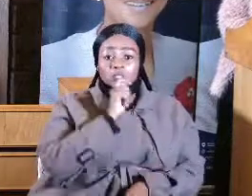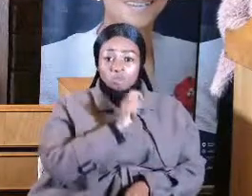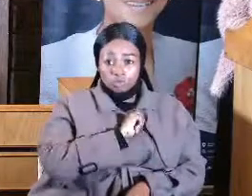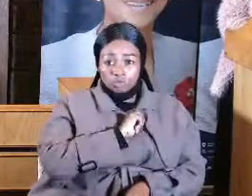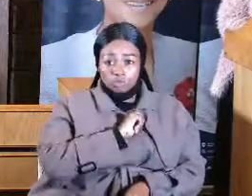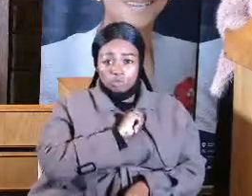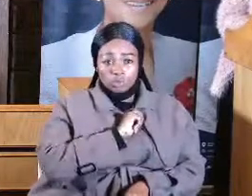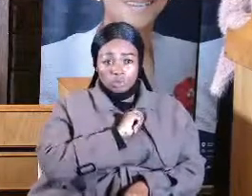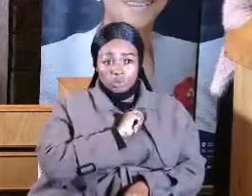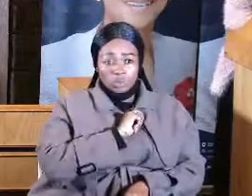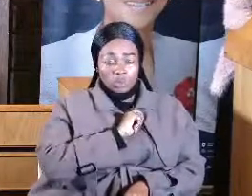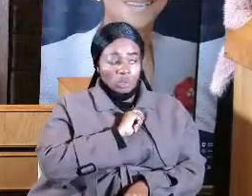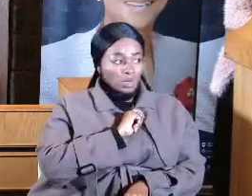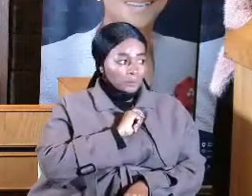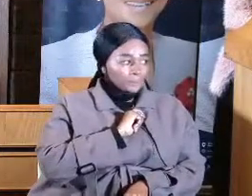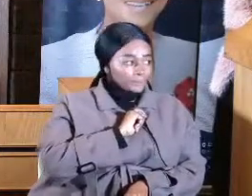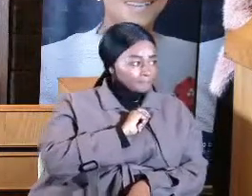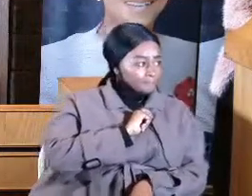is very, very,